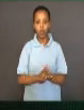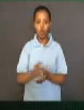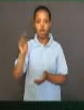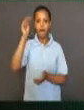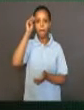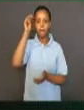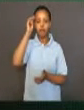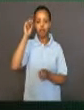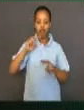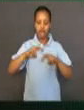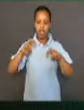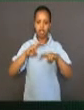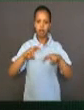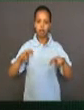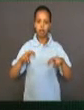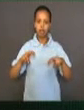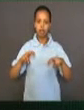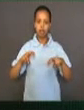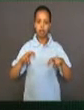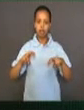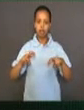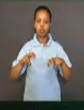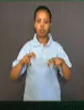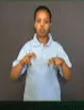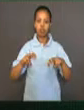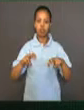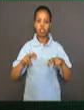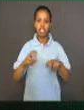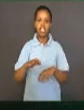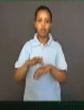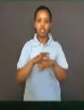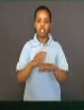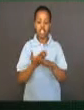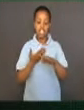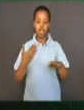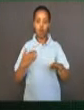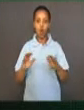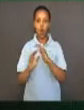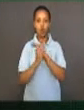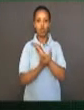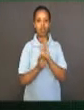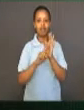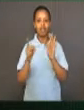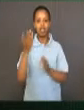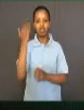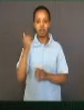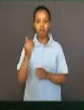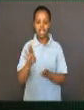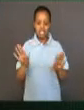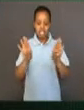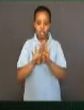Miller's experiment simulated the Earth's early conditions in a